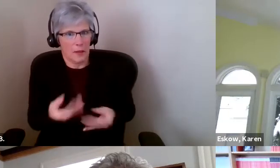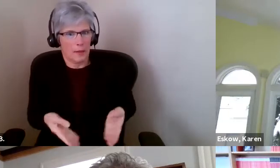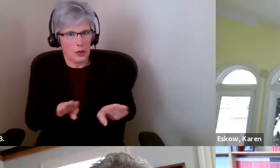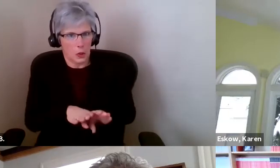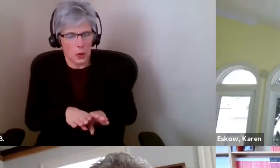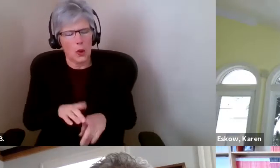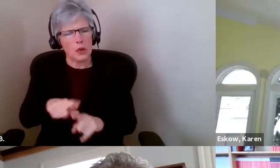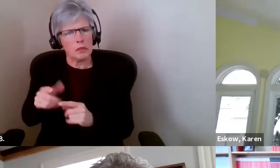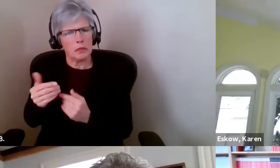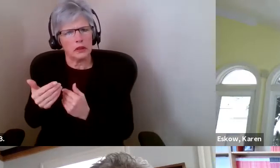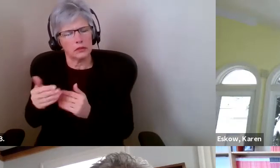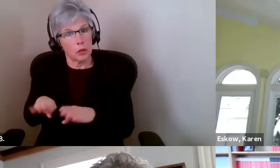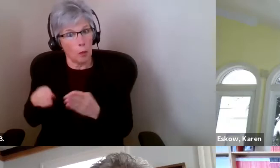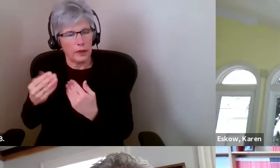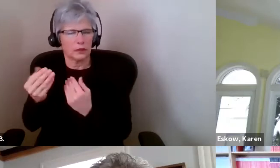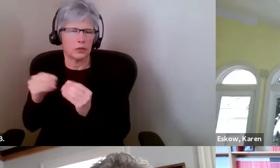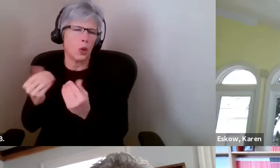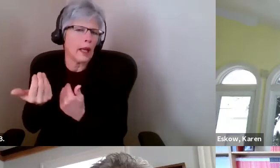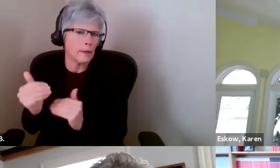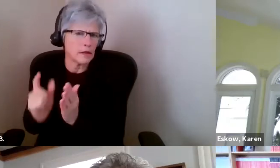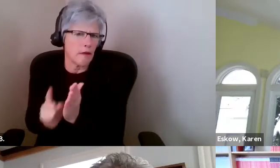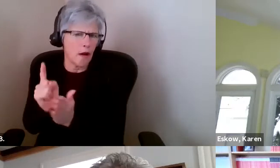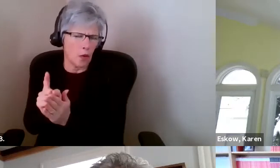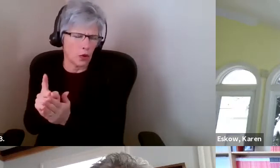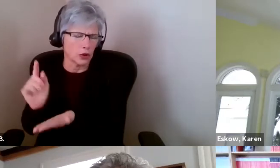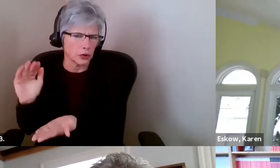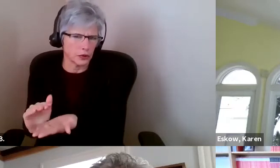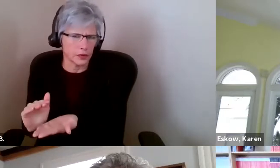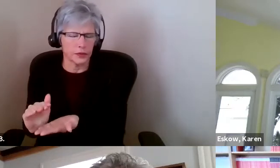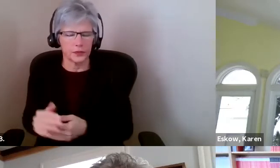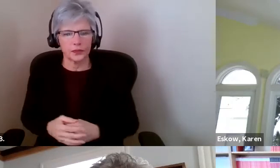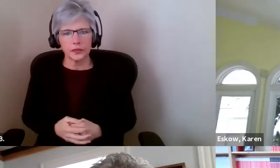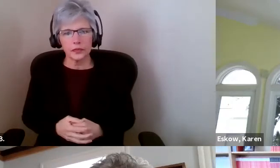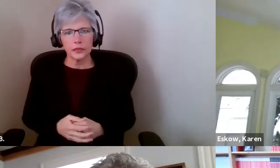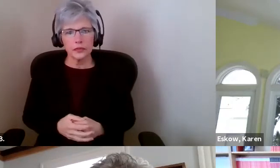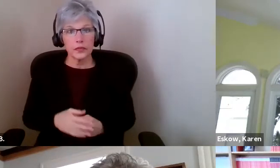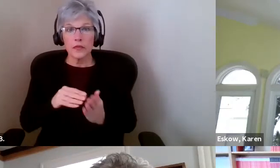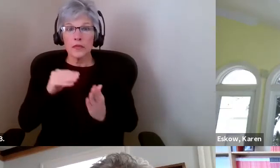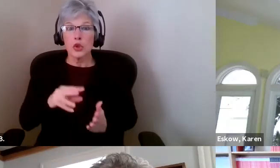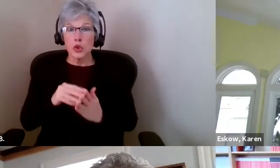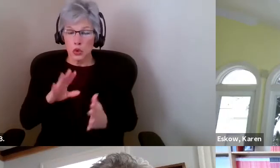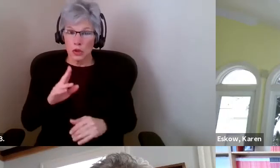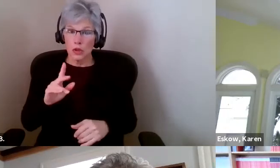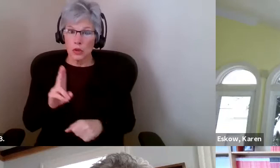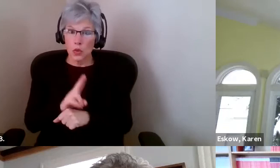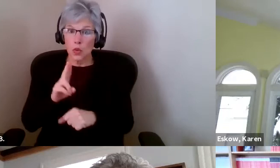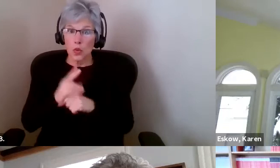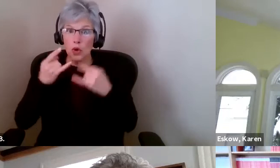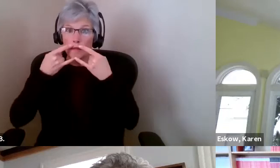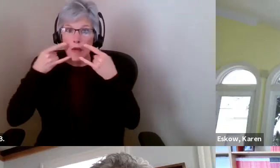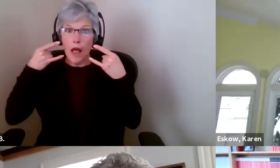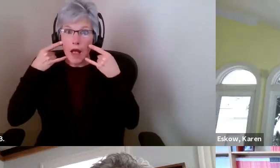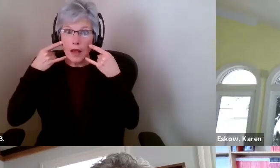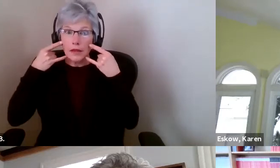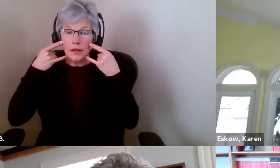room. But in any case, students mostly wore their masks when they were in Cook Library. And what I mean